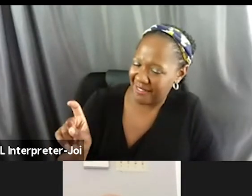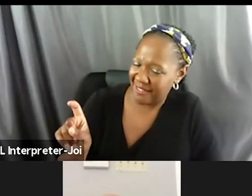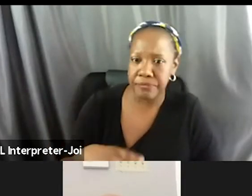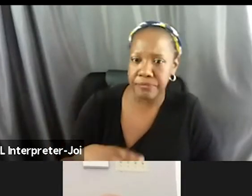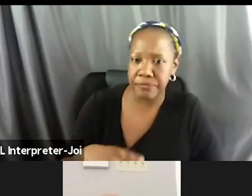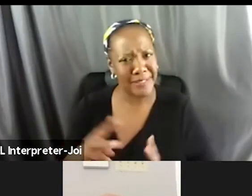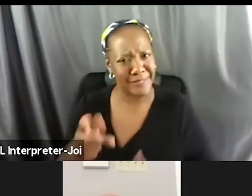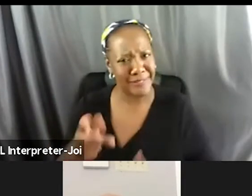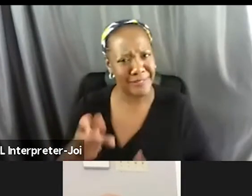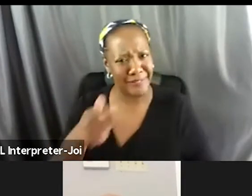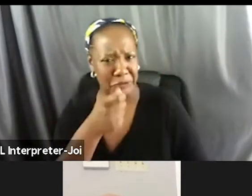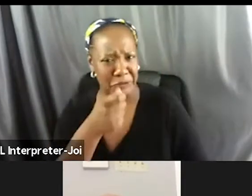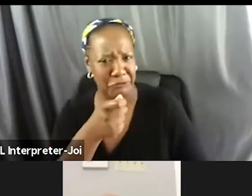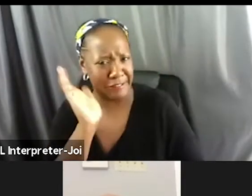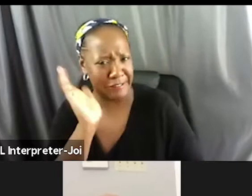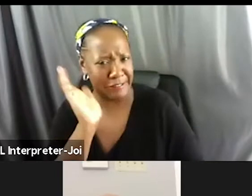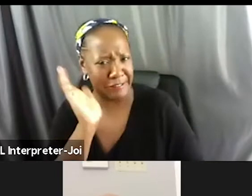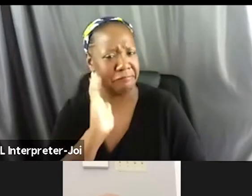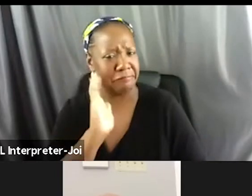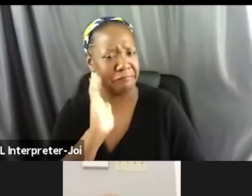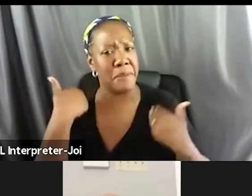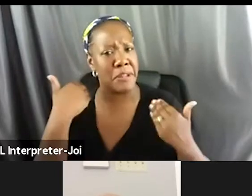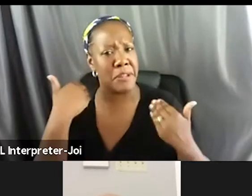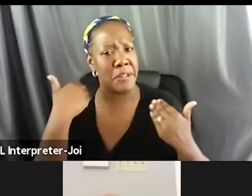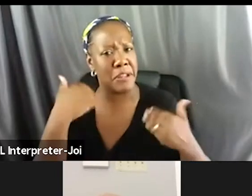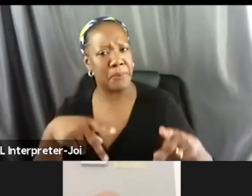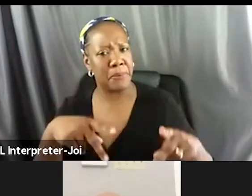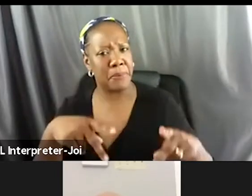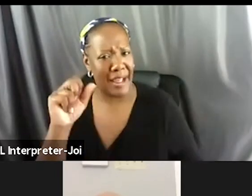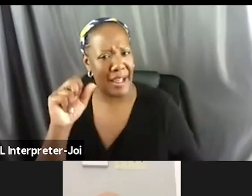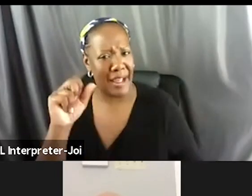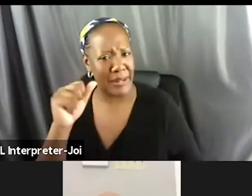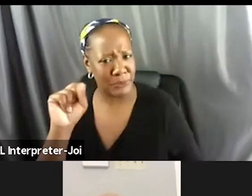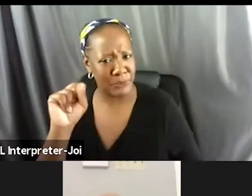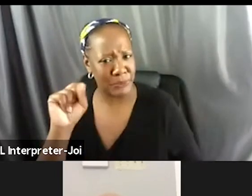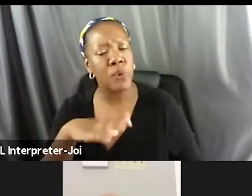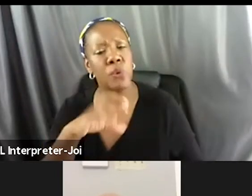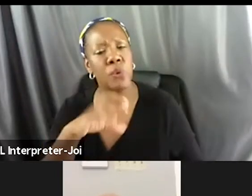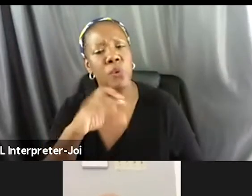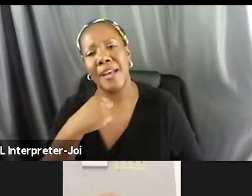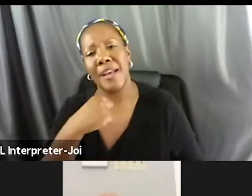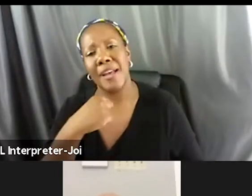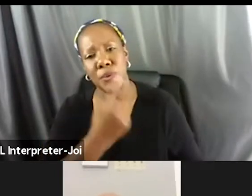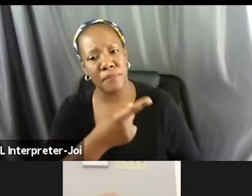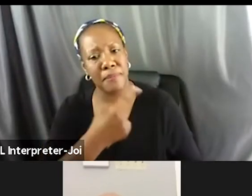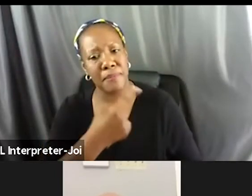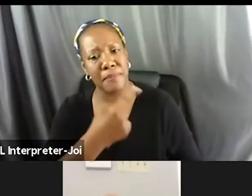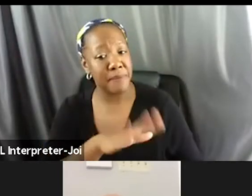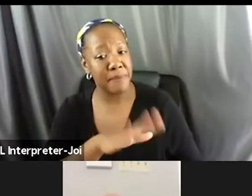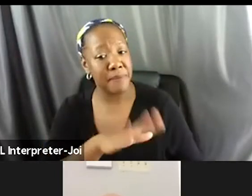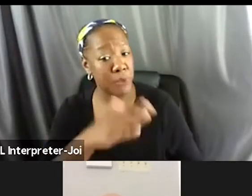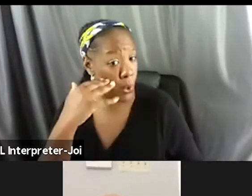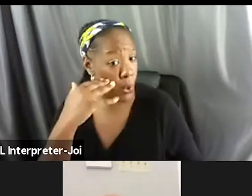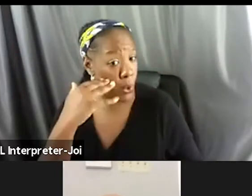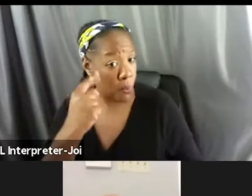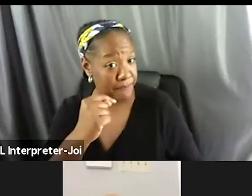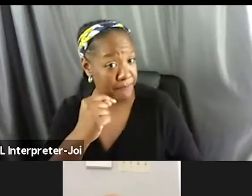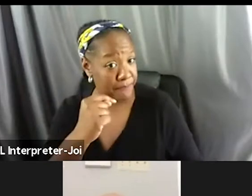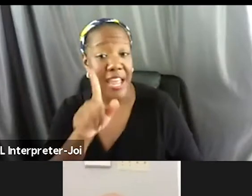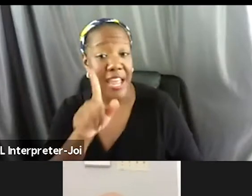young person in high school. So I told him, I said, you know what? It only takes one